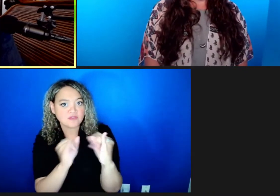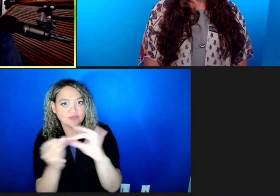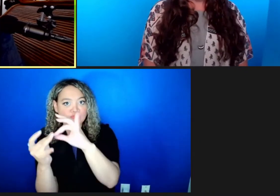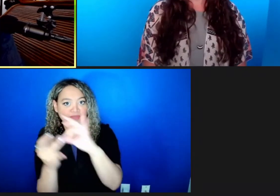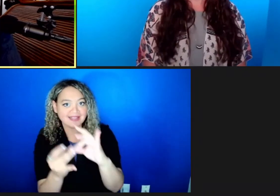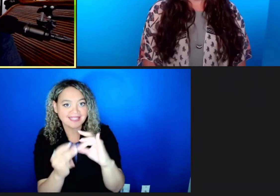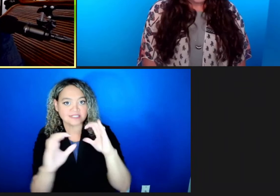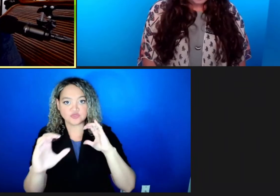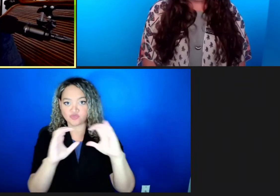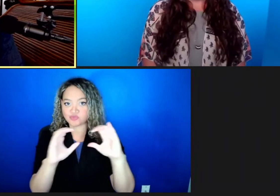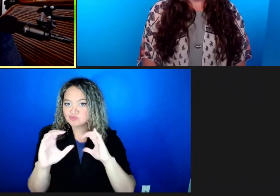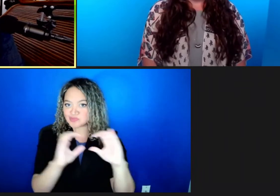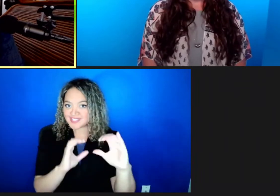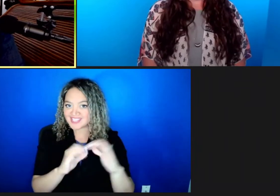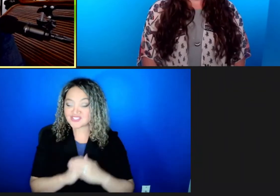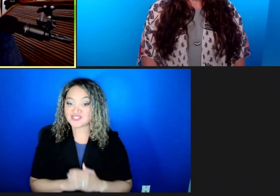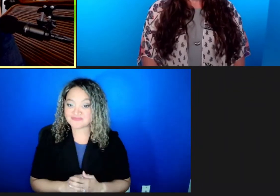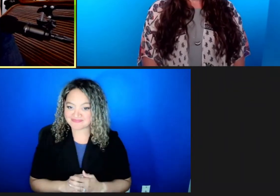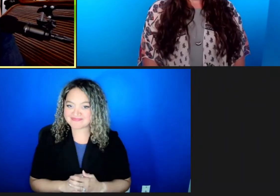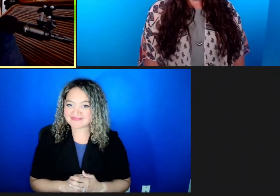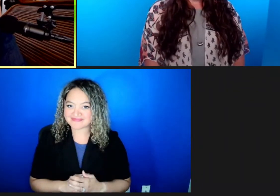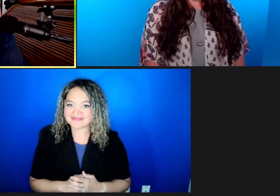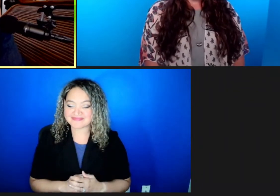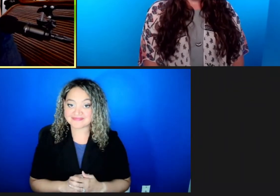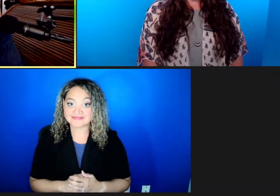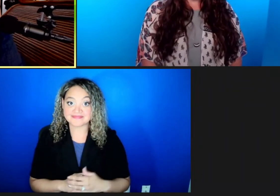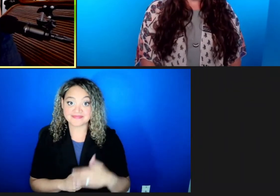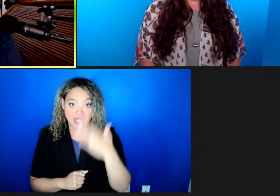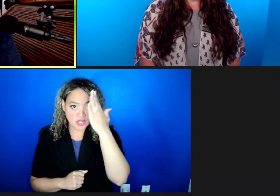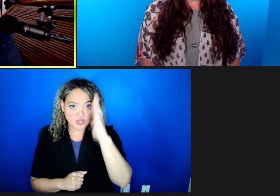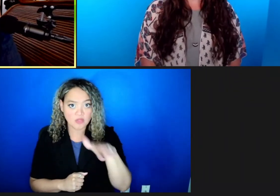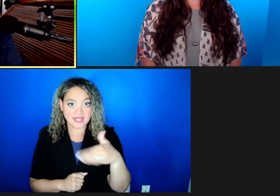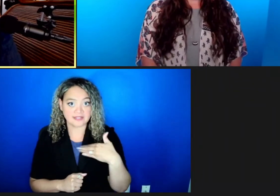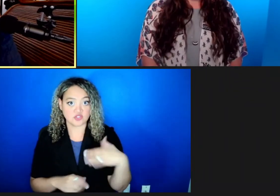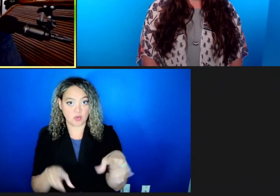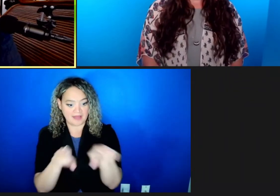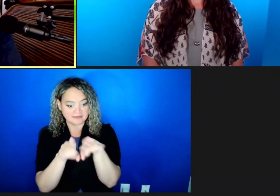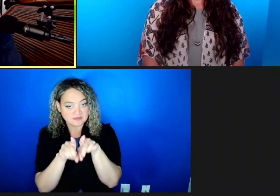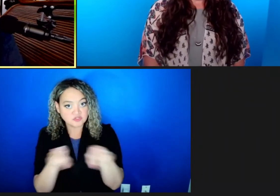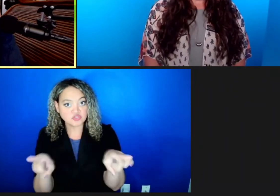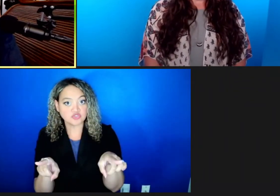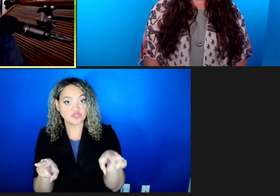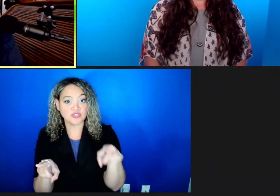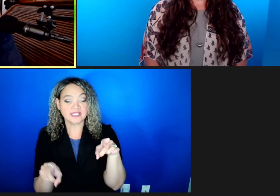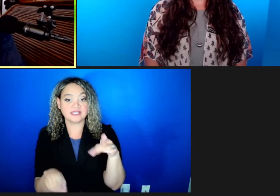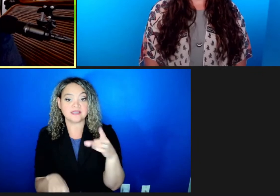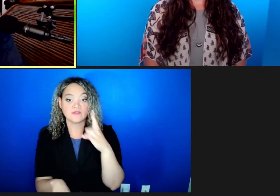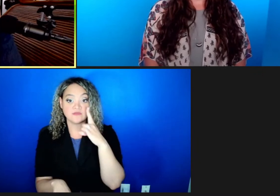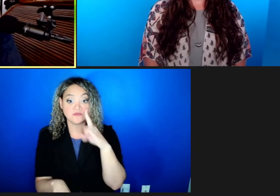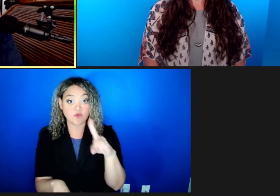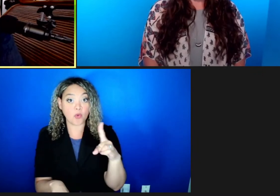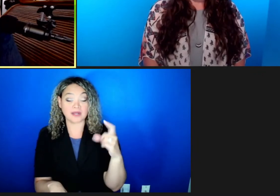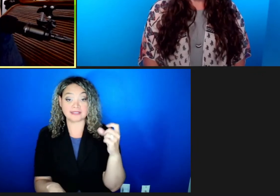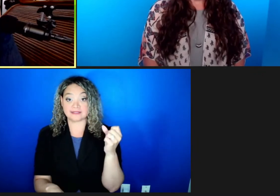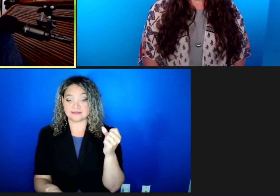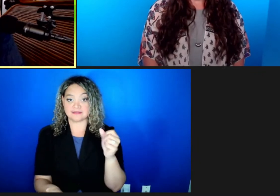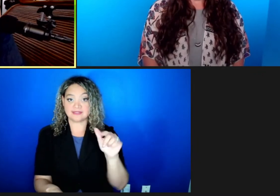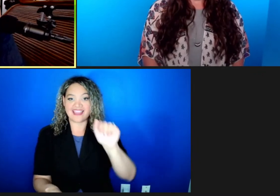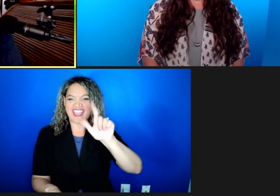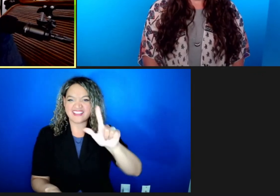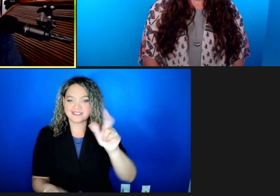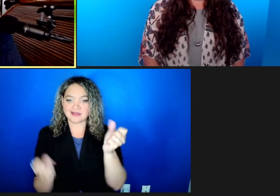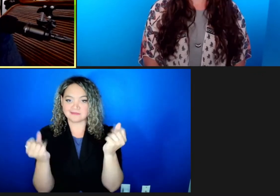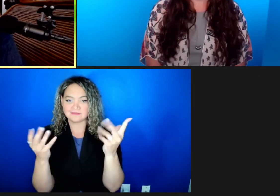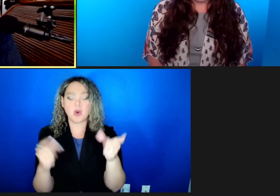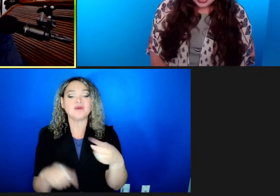communication, Kira. I know that you have degrees in a degree in sign language. Well, tell us about